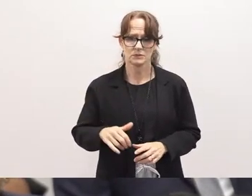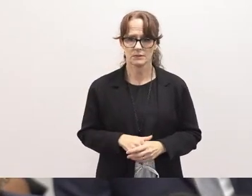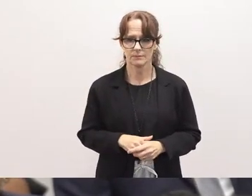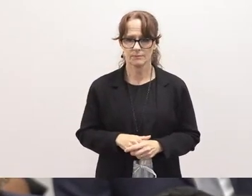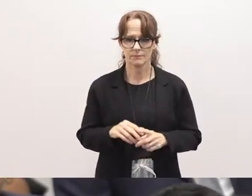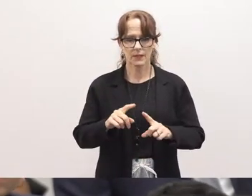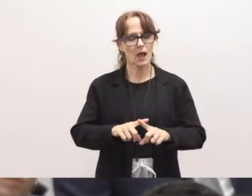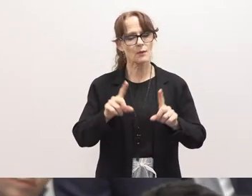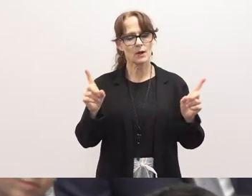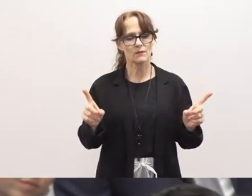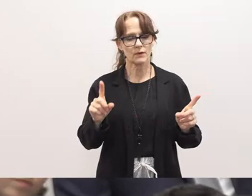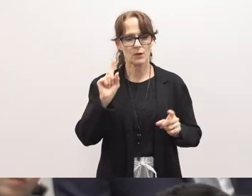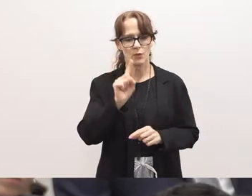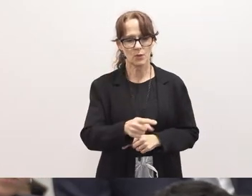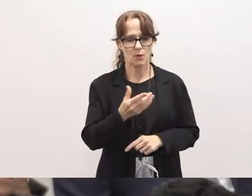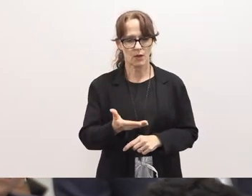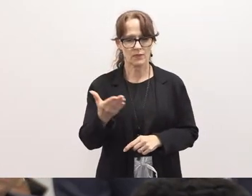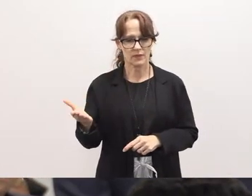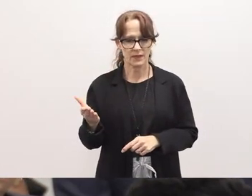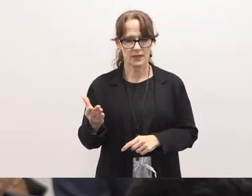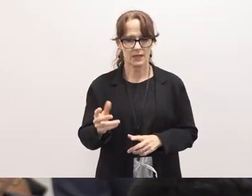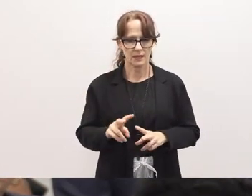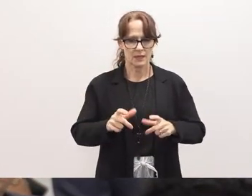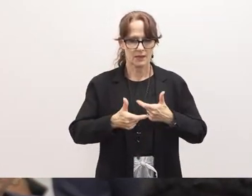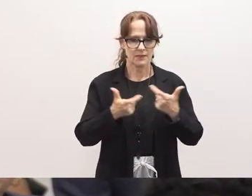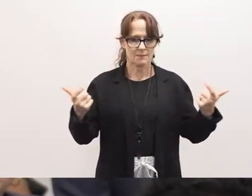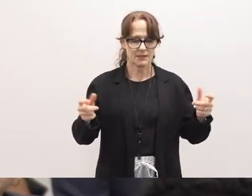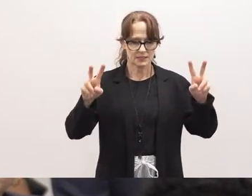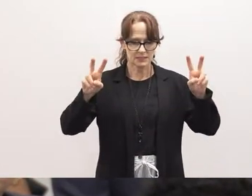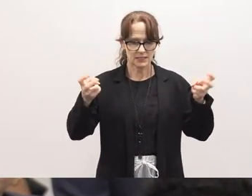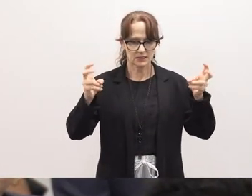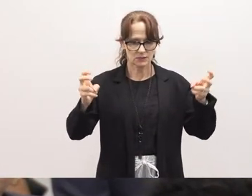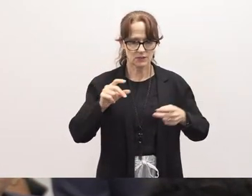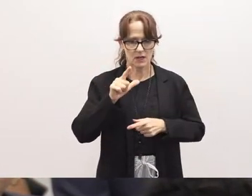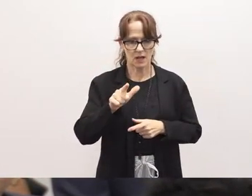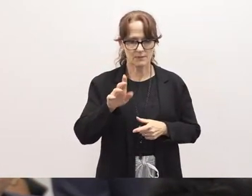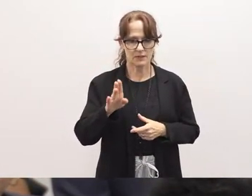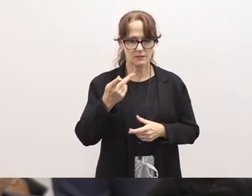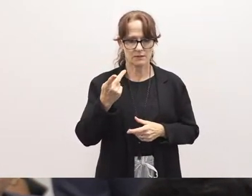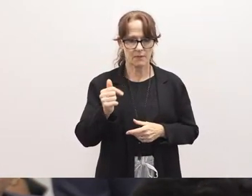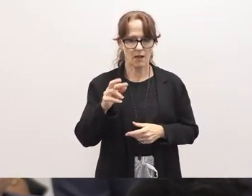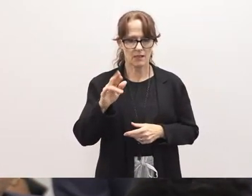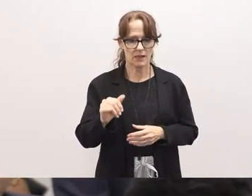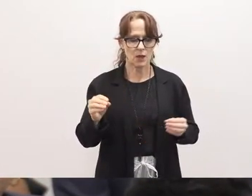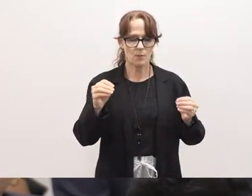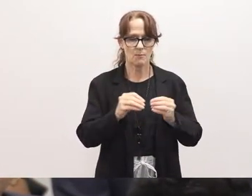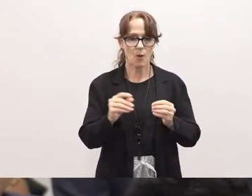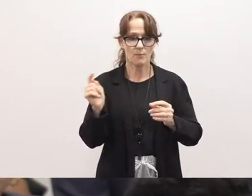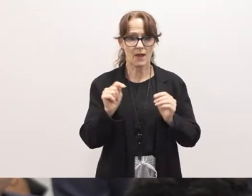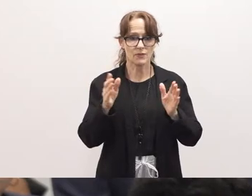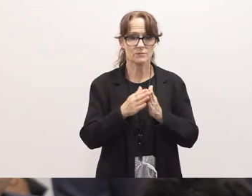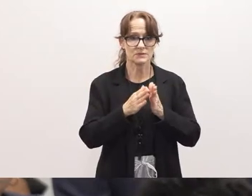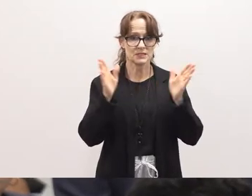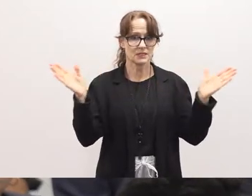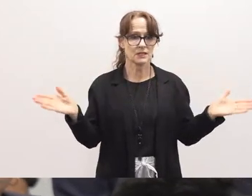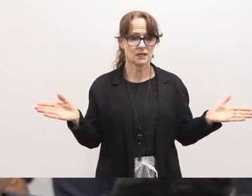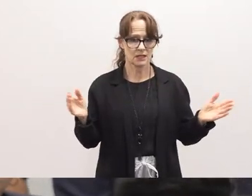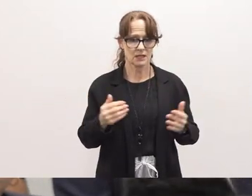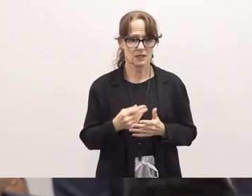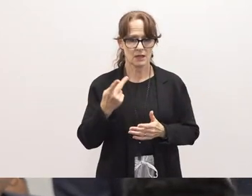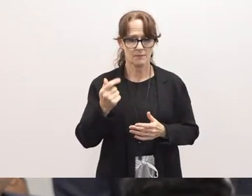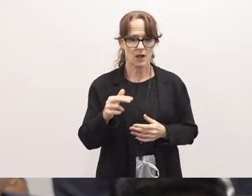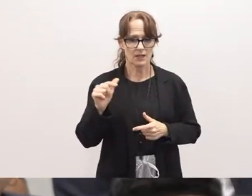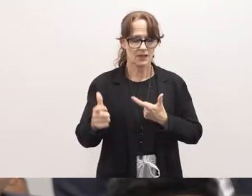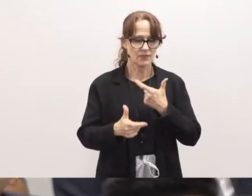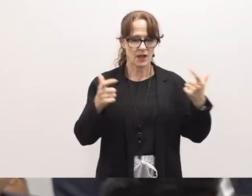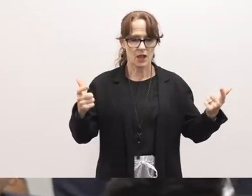However, the one thing that is the biggest issue that needs to be addressed at Long Beach Poly is to have more restrooms in general. Poly High School is